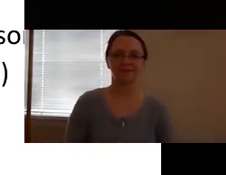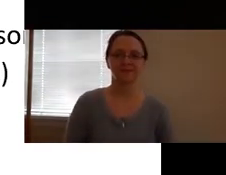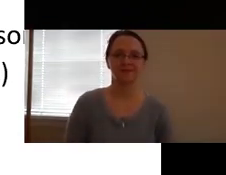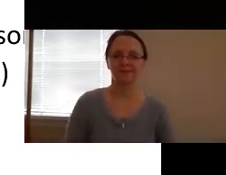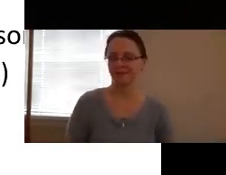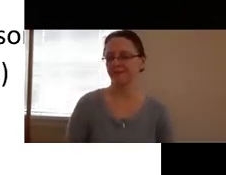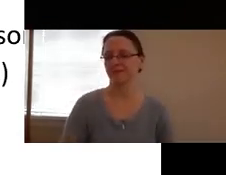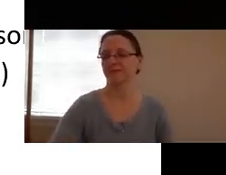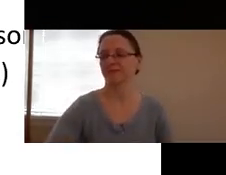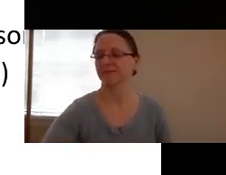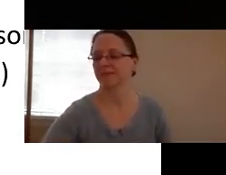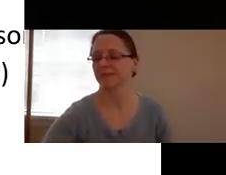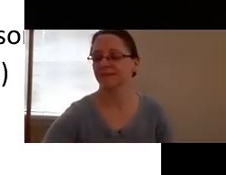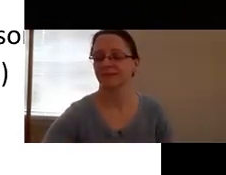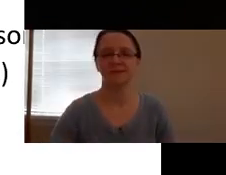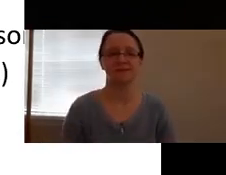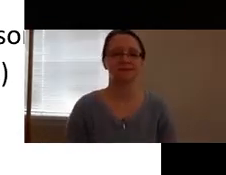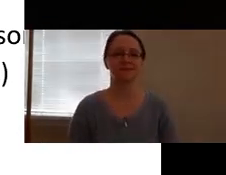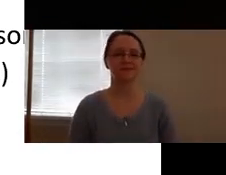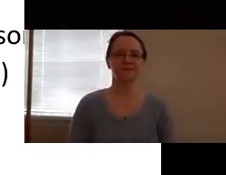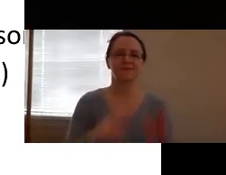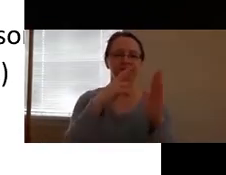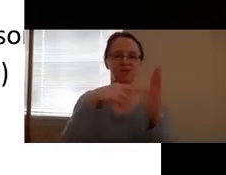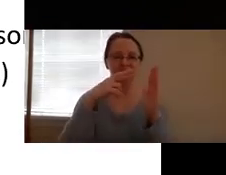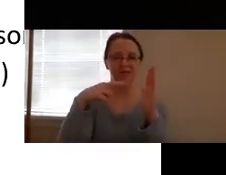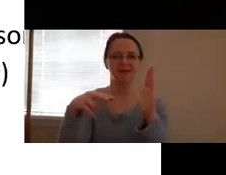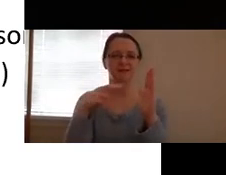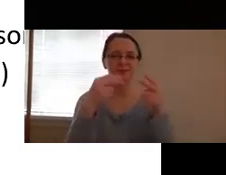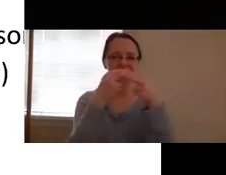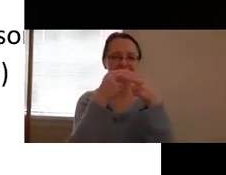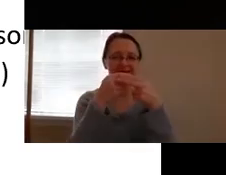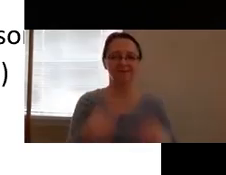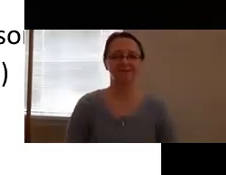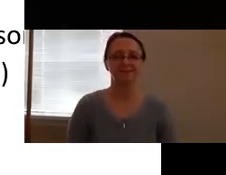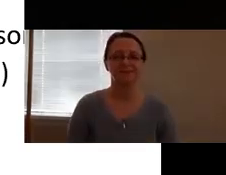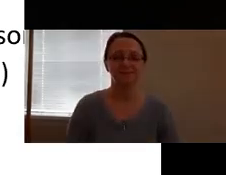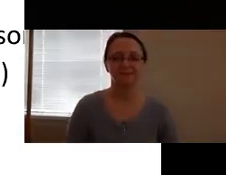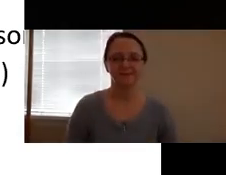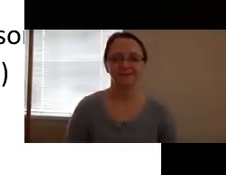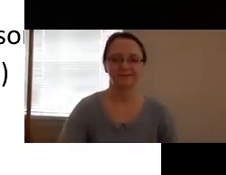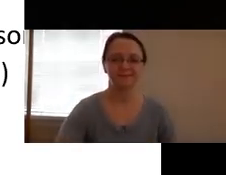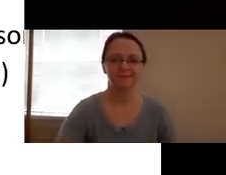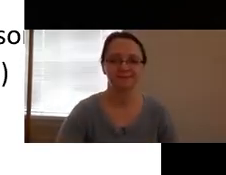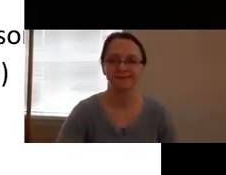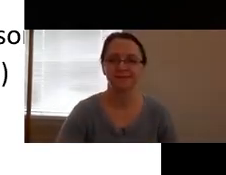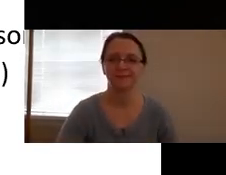sleep with both with Parkinson patients, with healthy individuals,